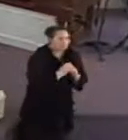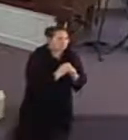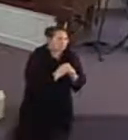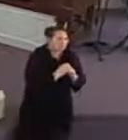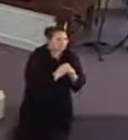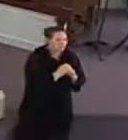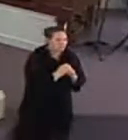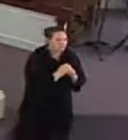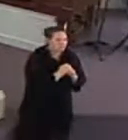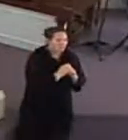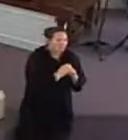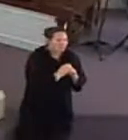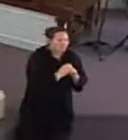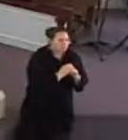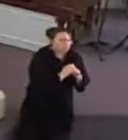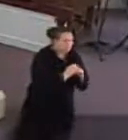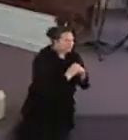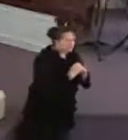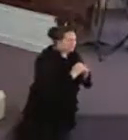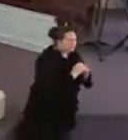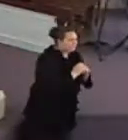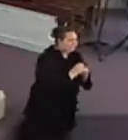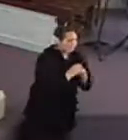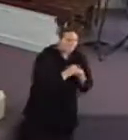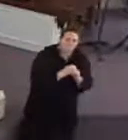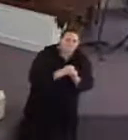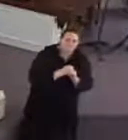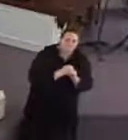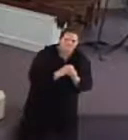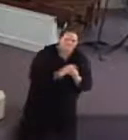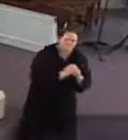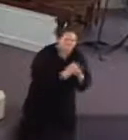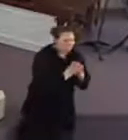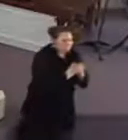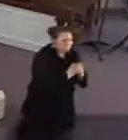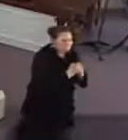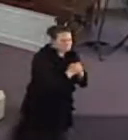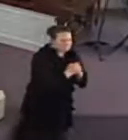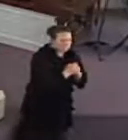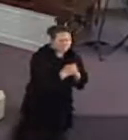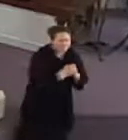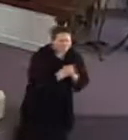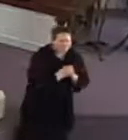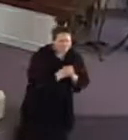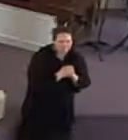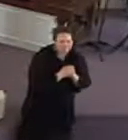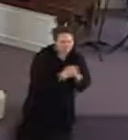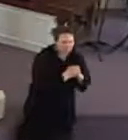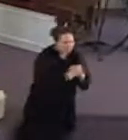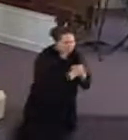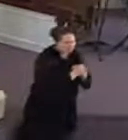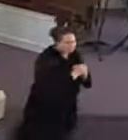defer my anger, and for my praise, I will restrain it from you so that I don't cut you off.